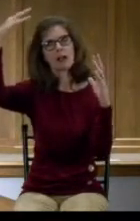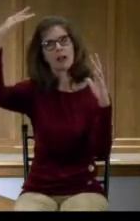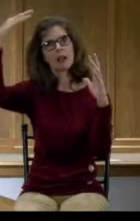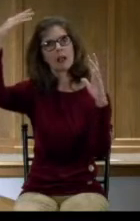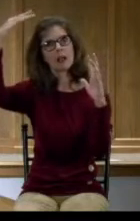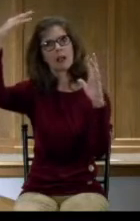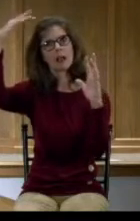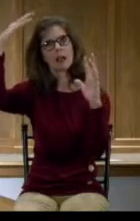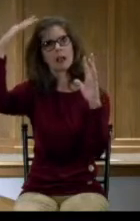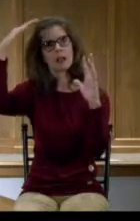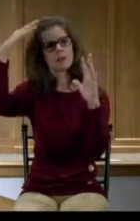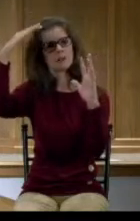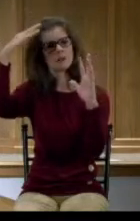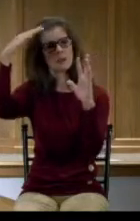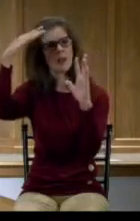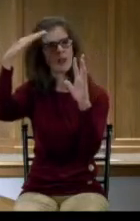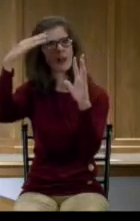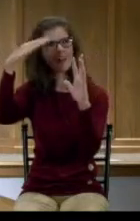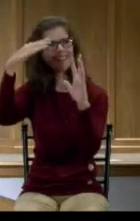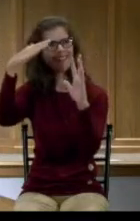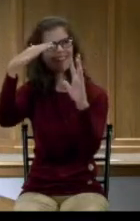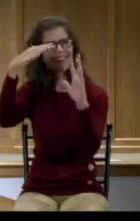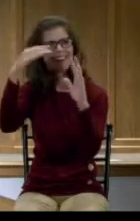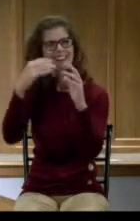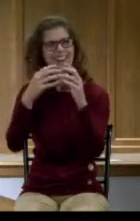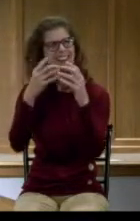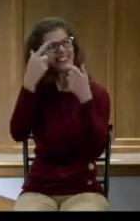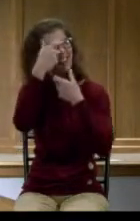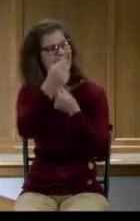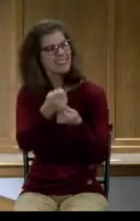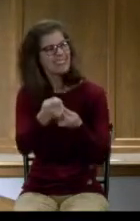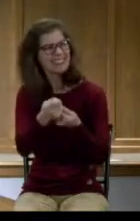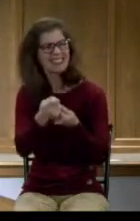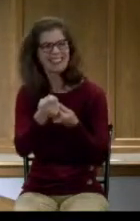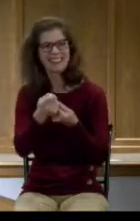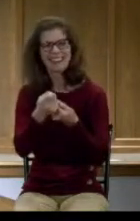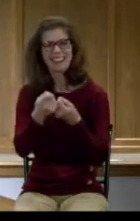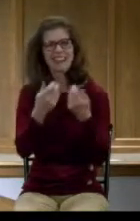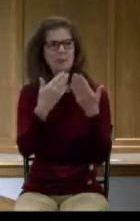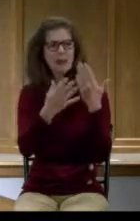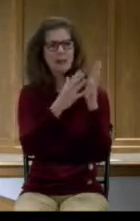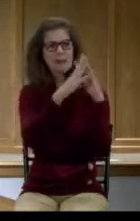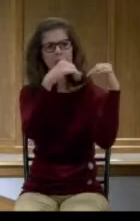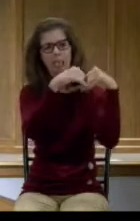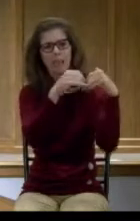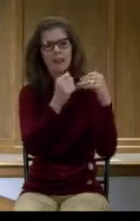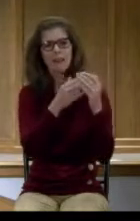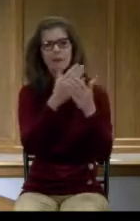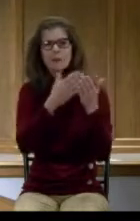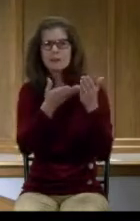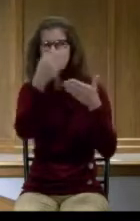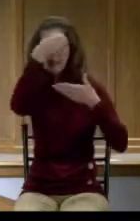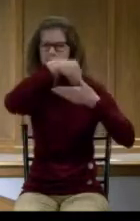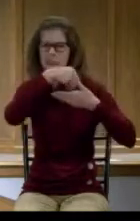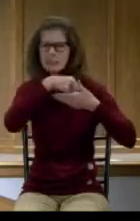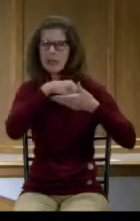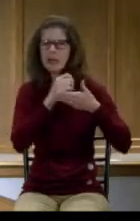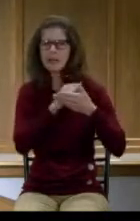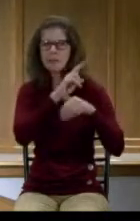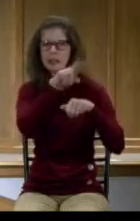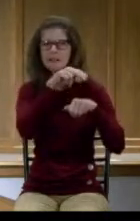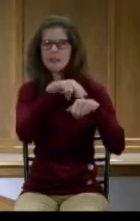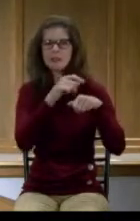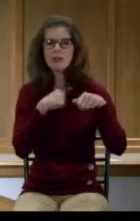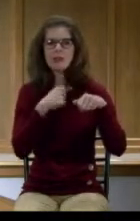were in some ways shattered onto the ground, they still had this something inside of them put there by God where they would turn back to